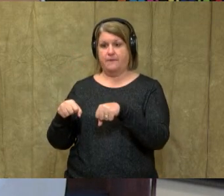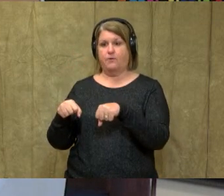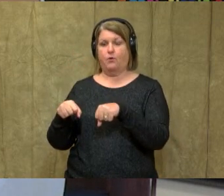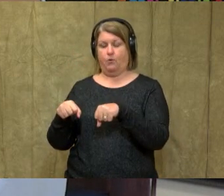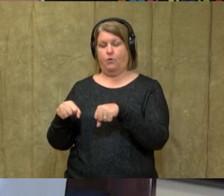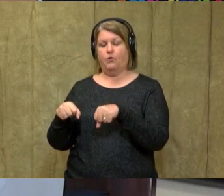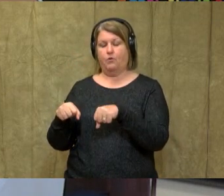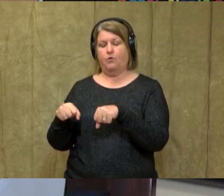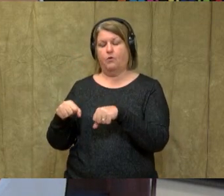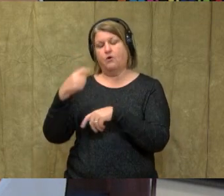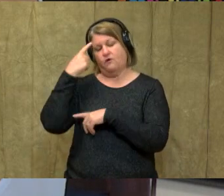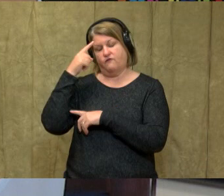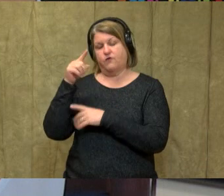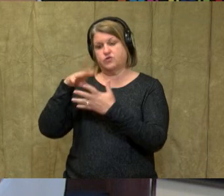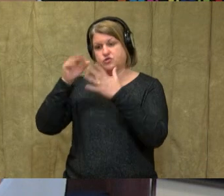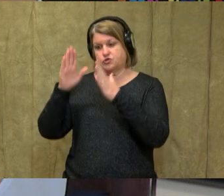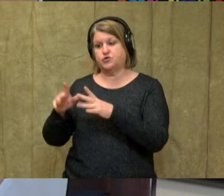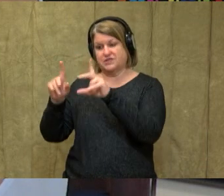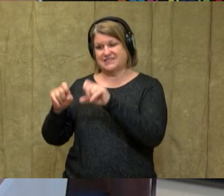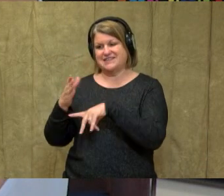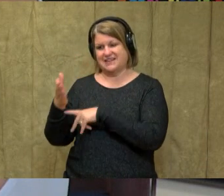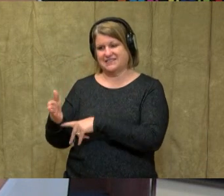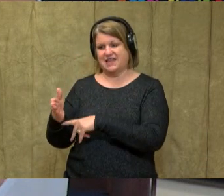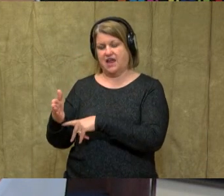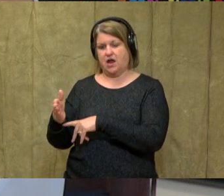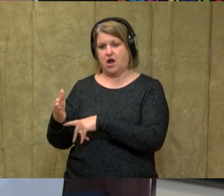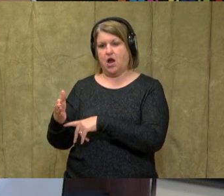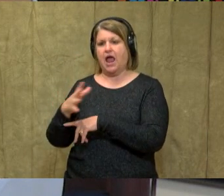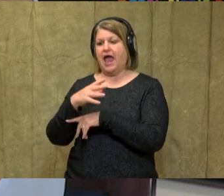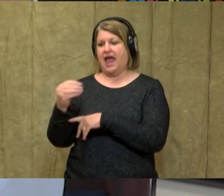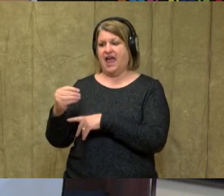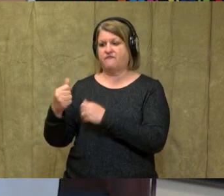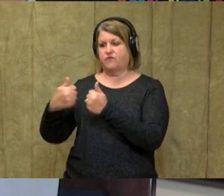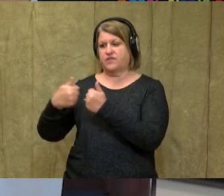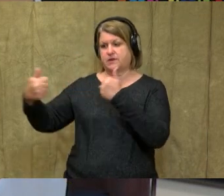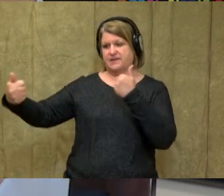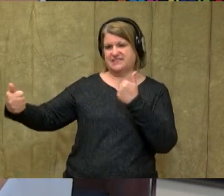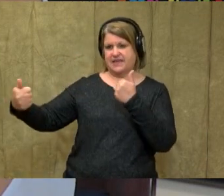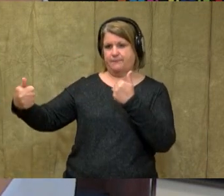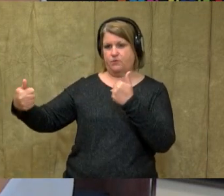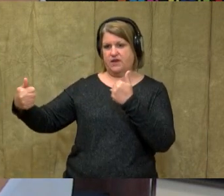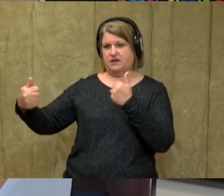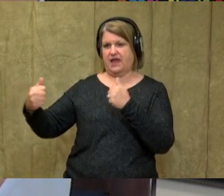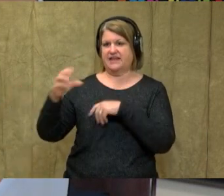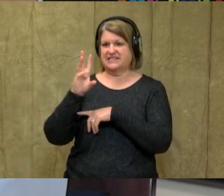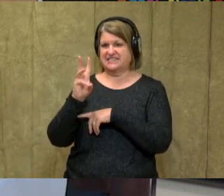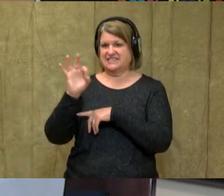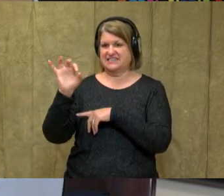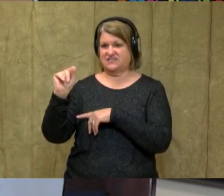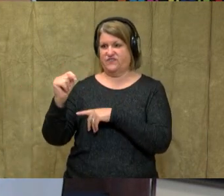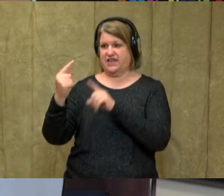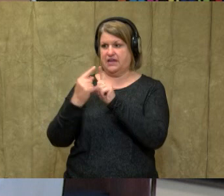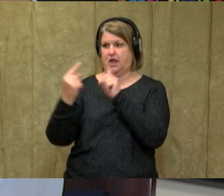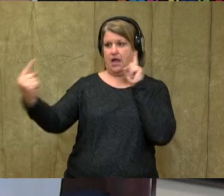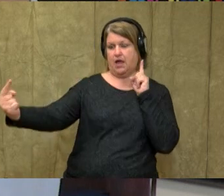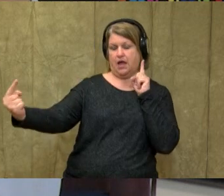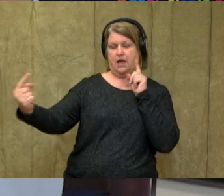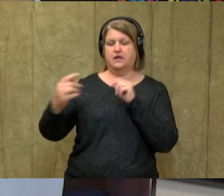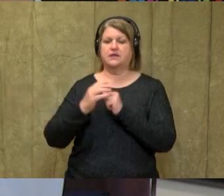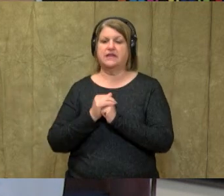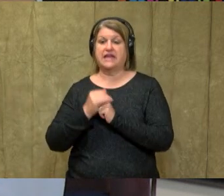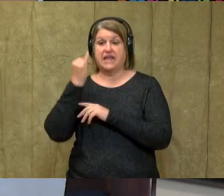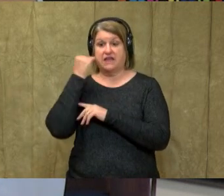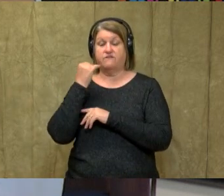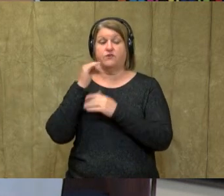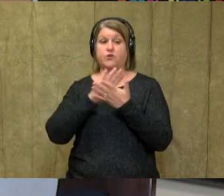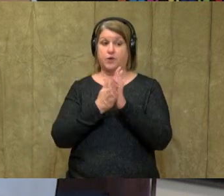they are still planning to have the June test, and they're adding a July test. So if you are going to be a senior next year, or